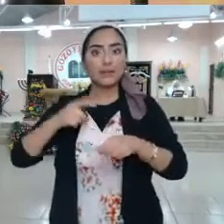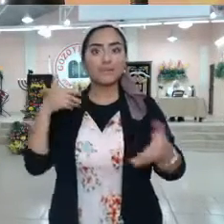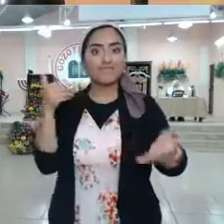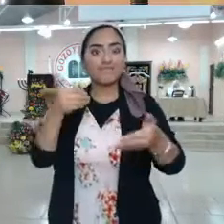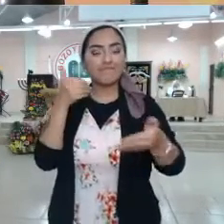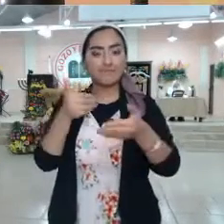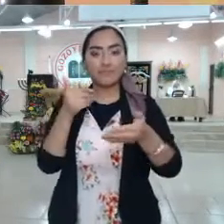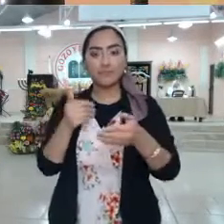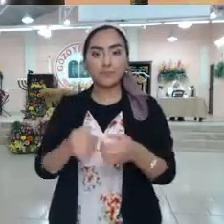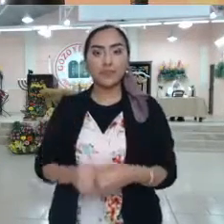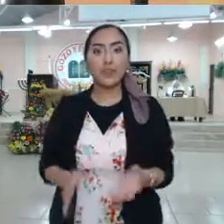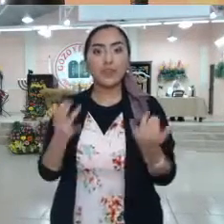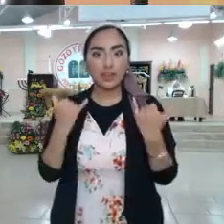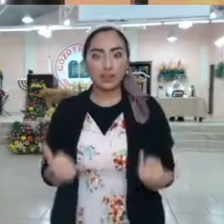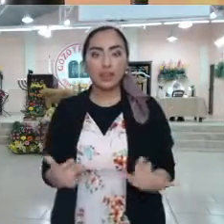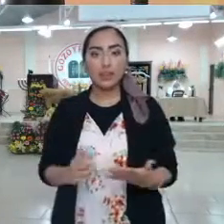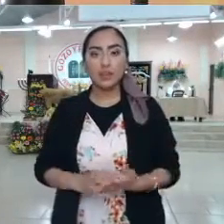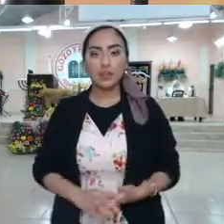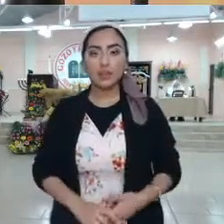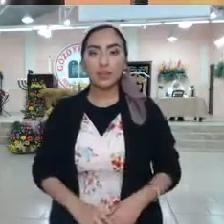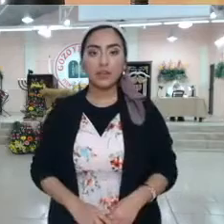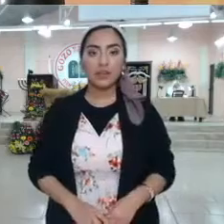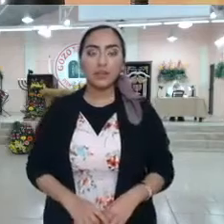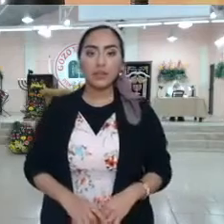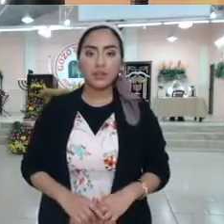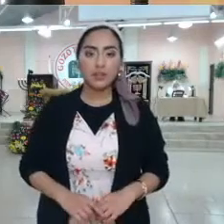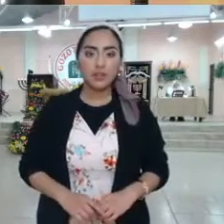time is getting closer. Now,